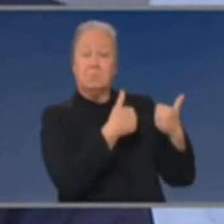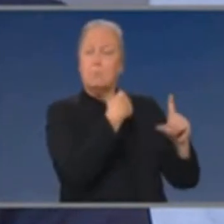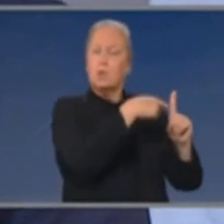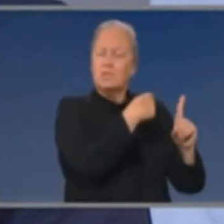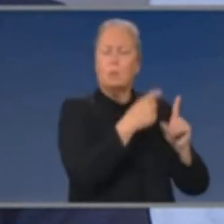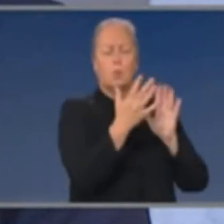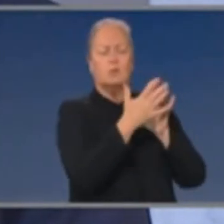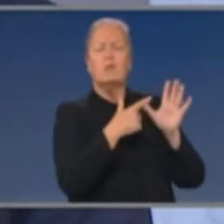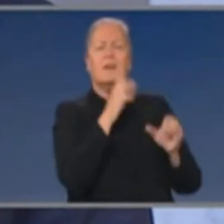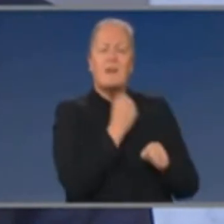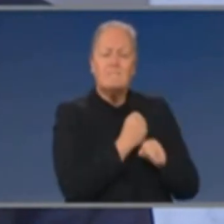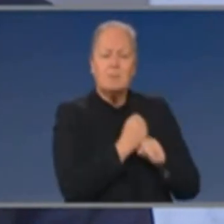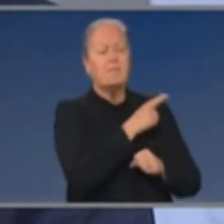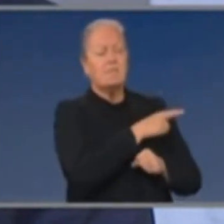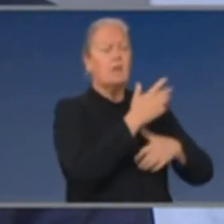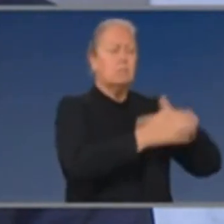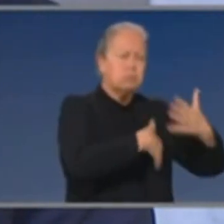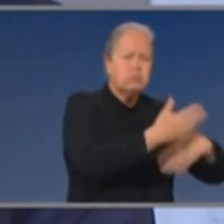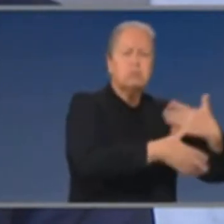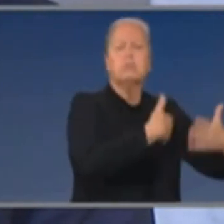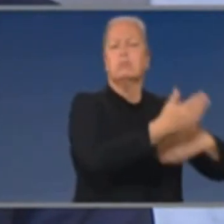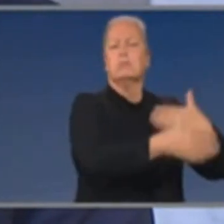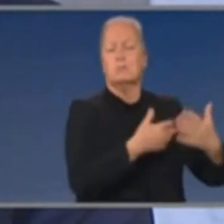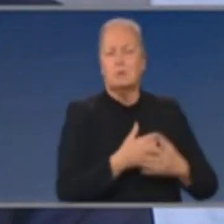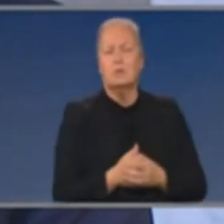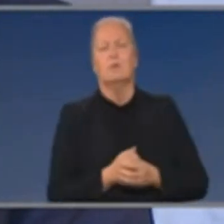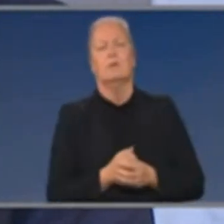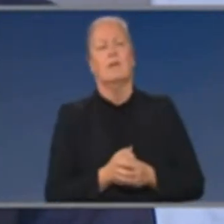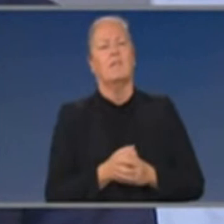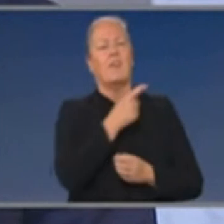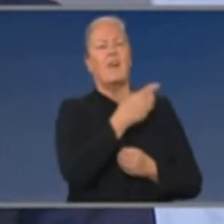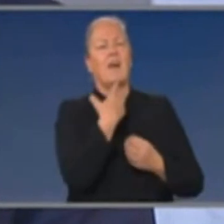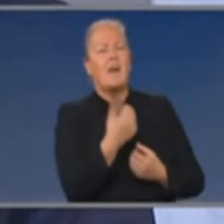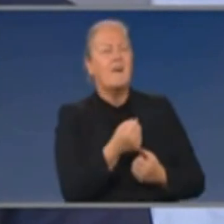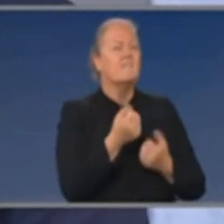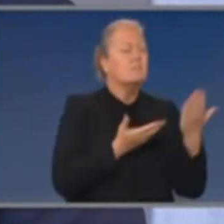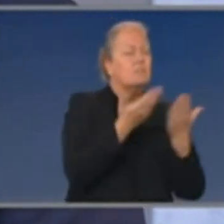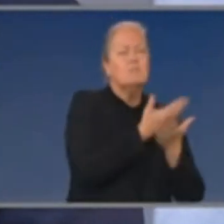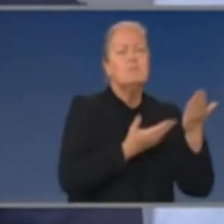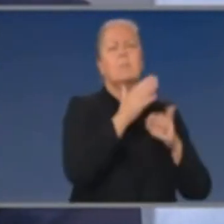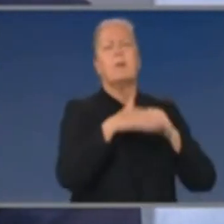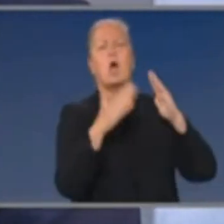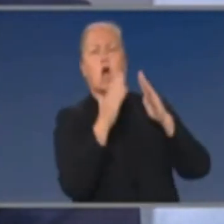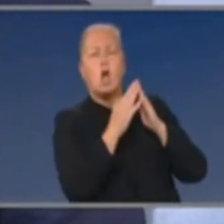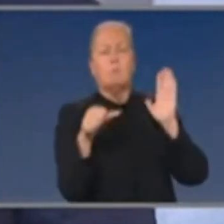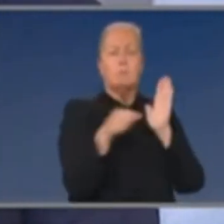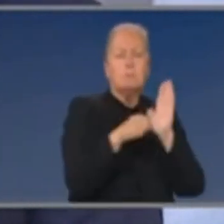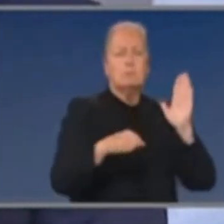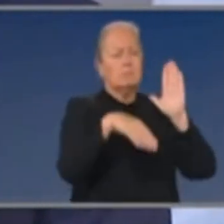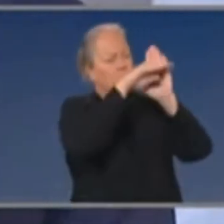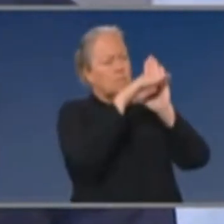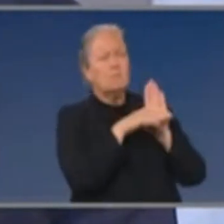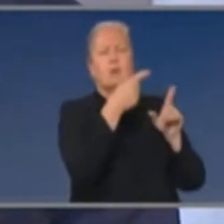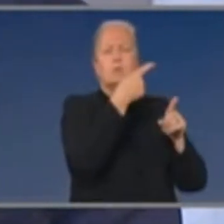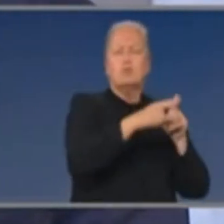Western Australian government is particularly moving on the deregulation agenda on planning and approvals. I also welcome the statements today and the action